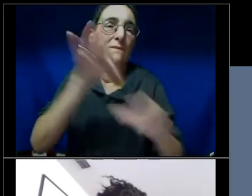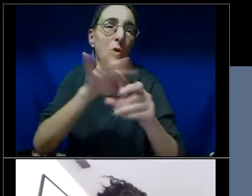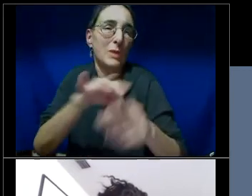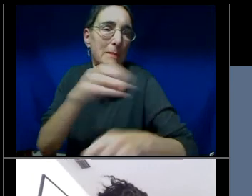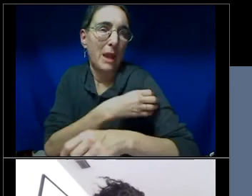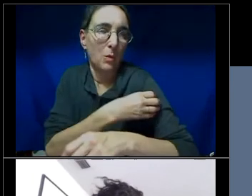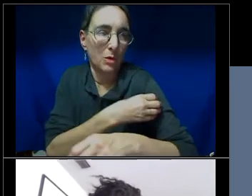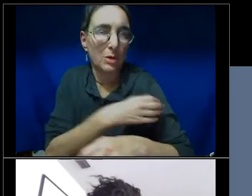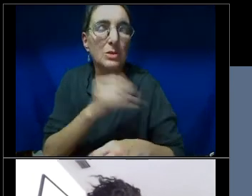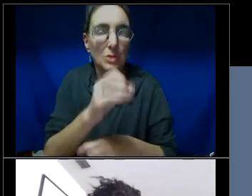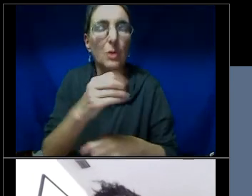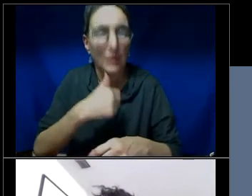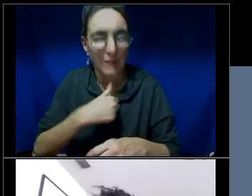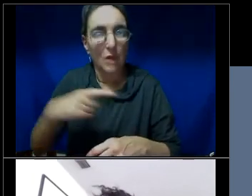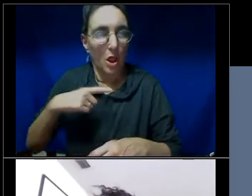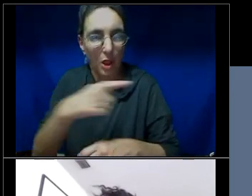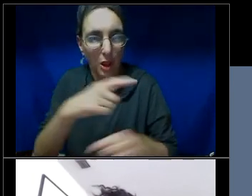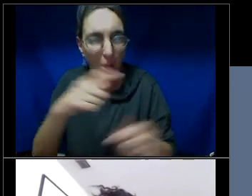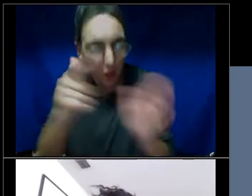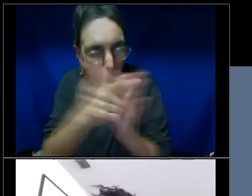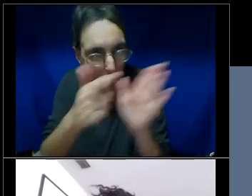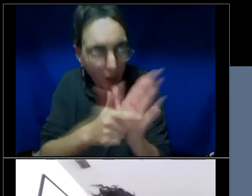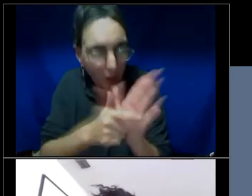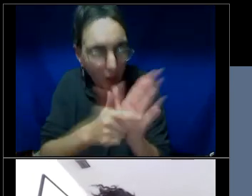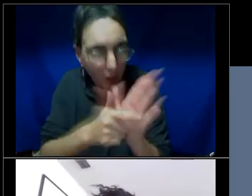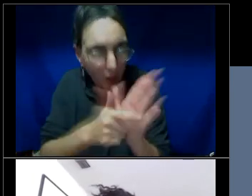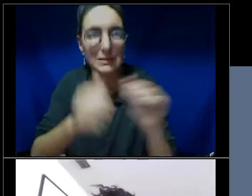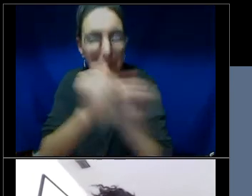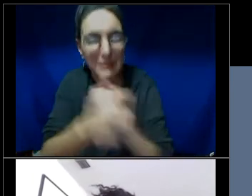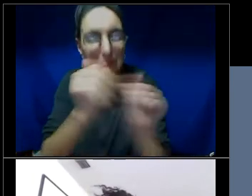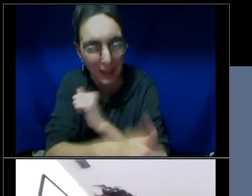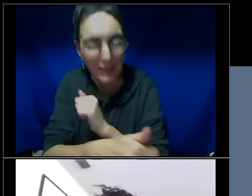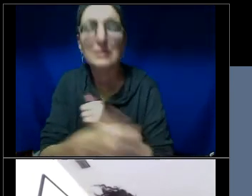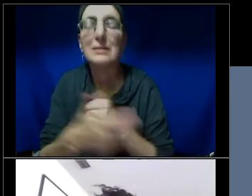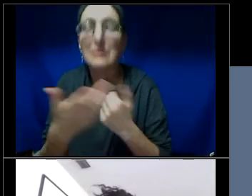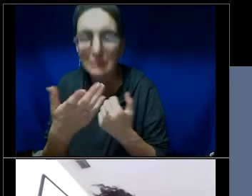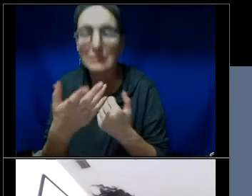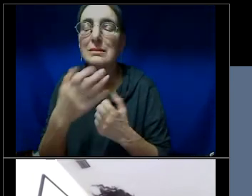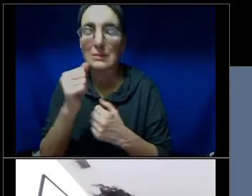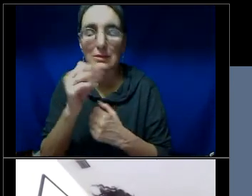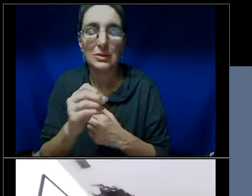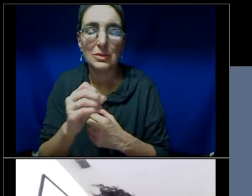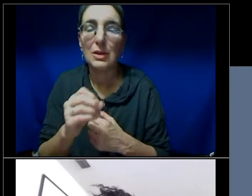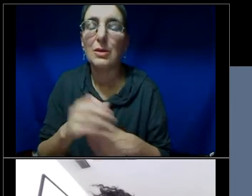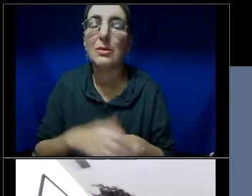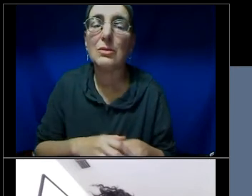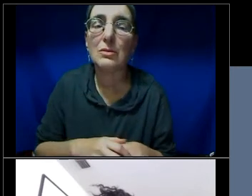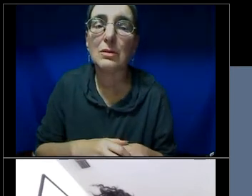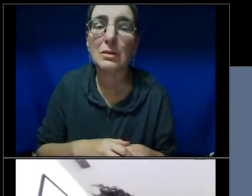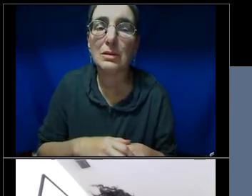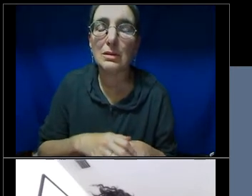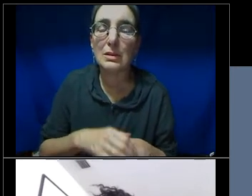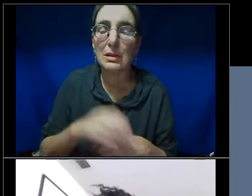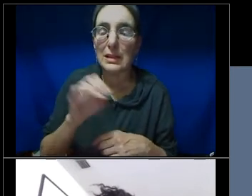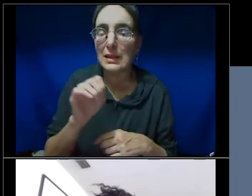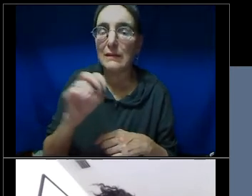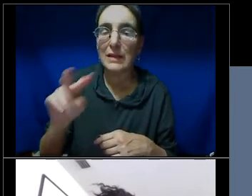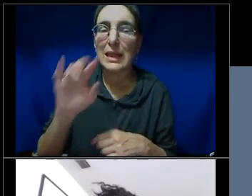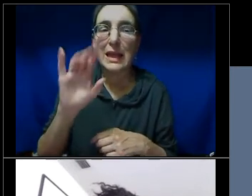legislation, worked with Assemblymember Lorena Gonzalez to change that. Assembly Bill 805, AB 805, that changed